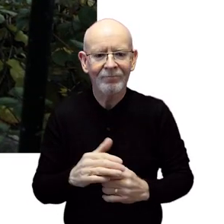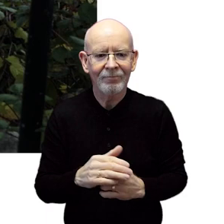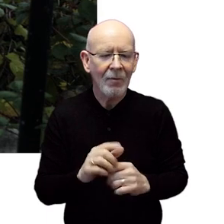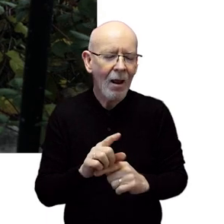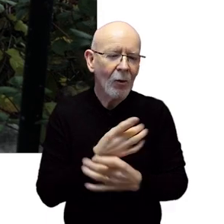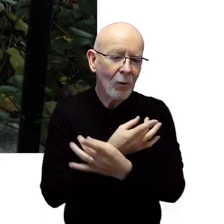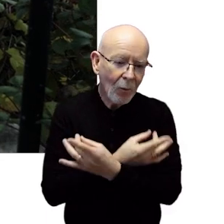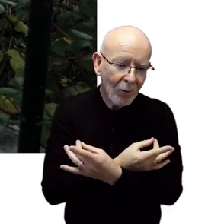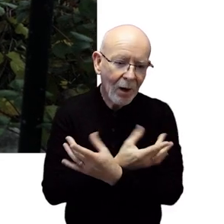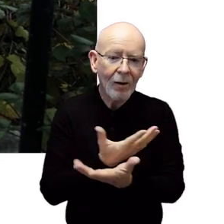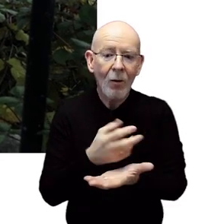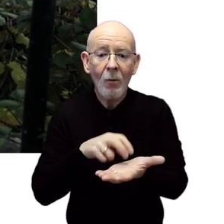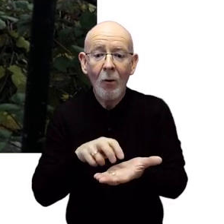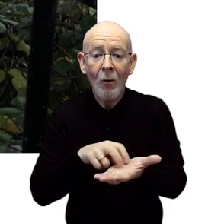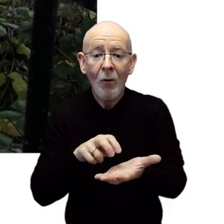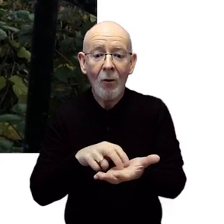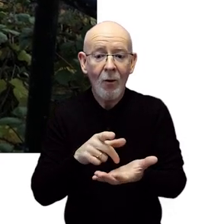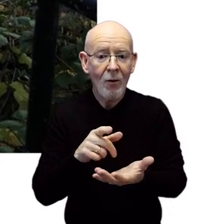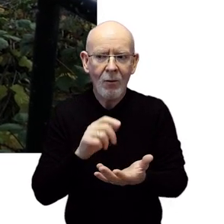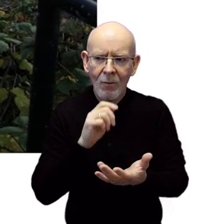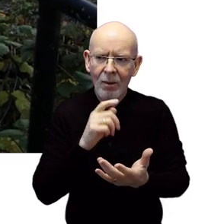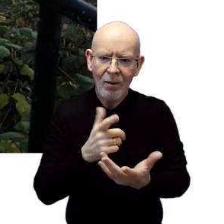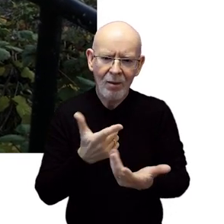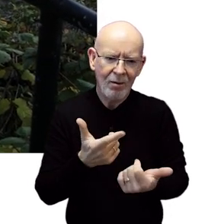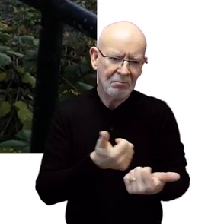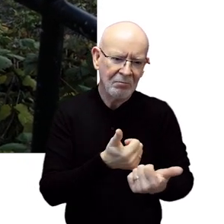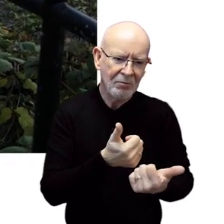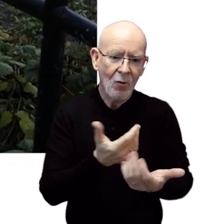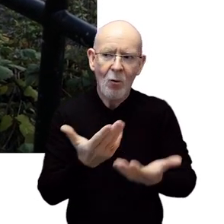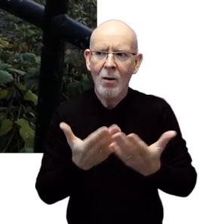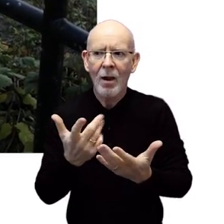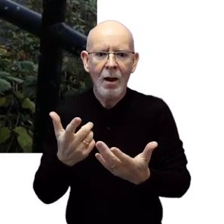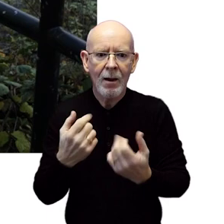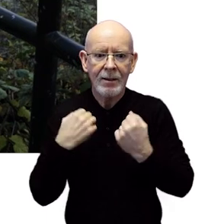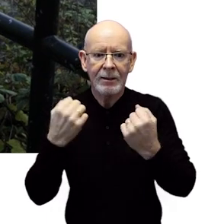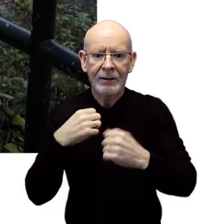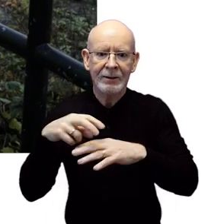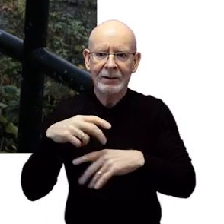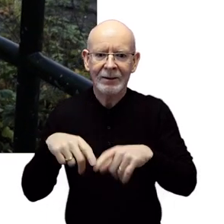Exercises like yoga or walking will be less tiring than aerobic exercise or weights,